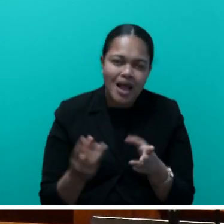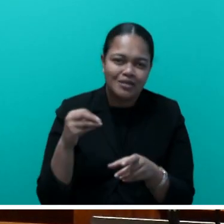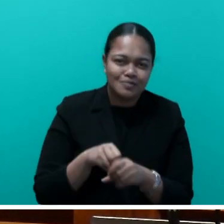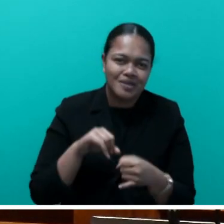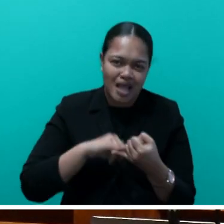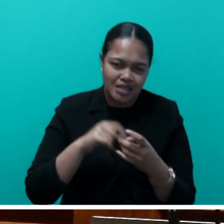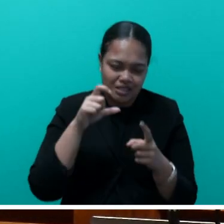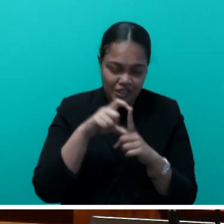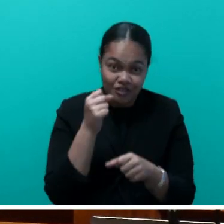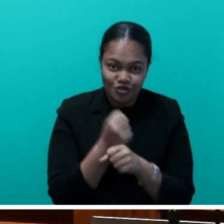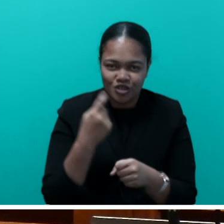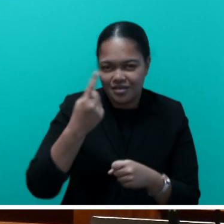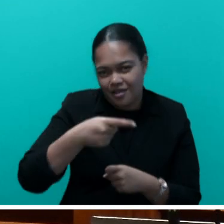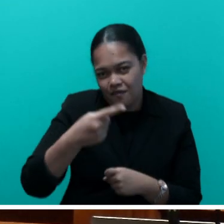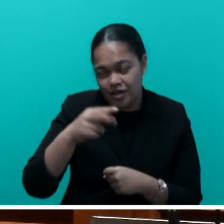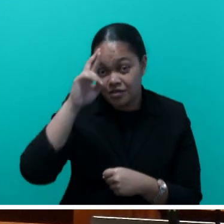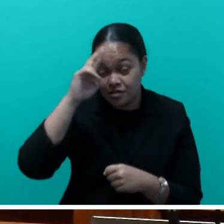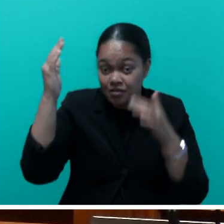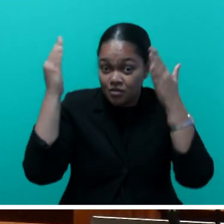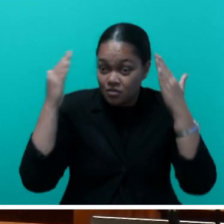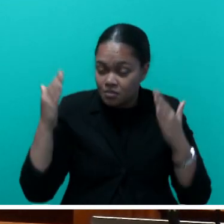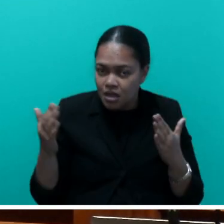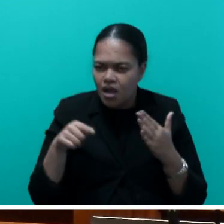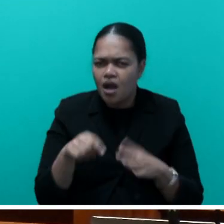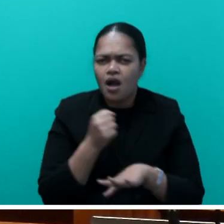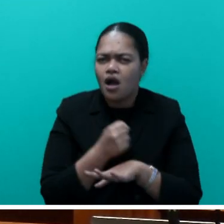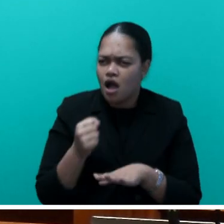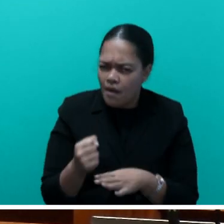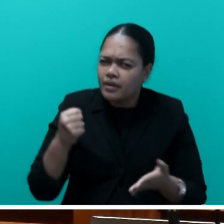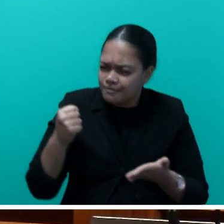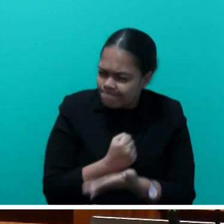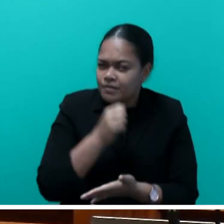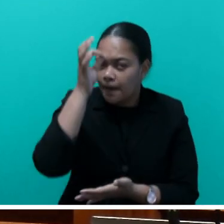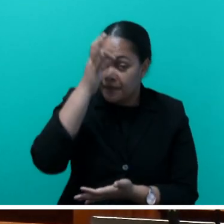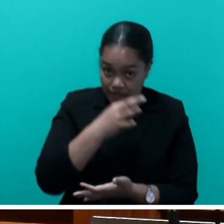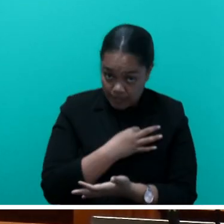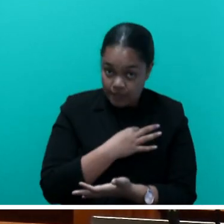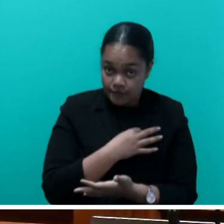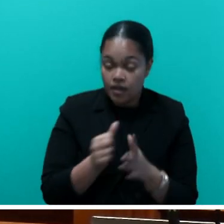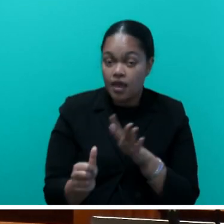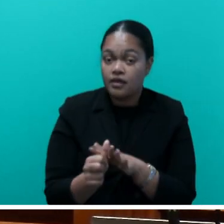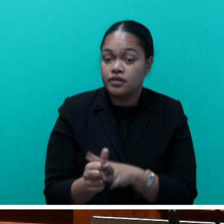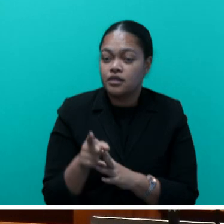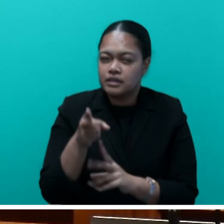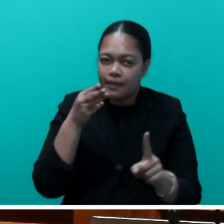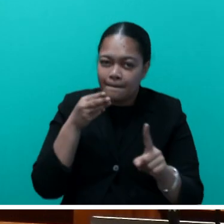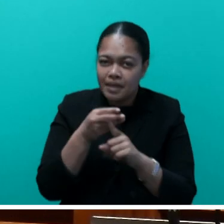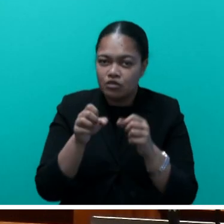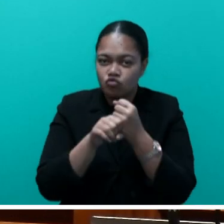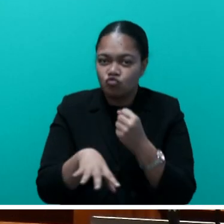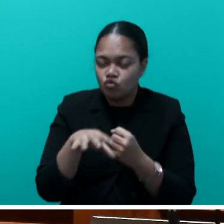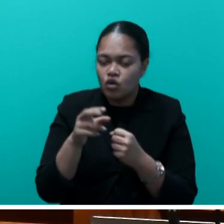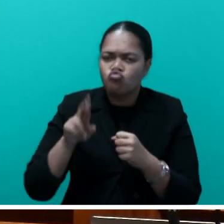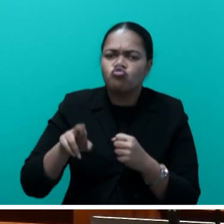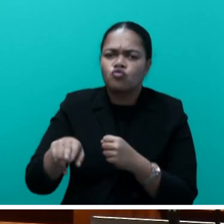11. Mr. Speaker, sir, the People's Coalition Government firmly believes that enhancing access to the main road networks for rural